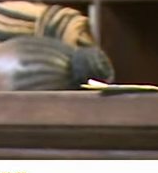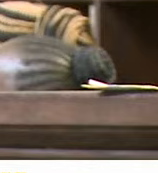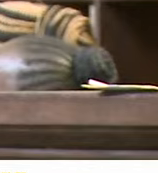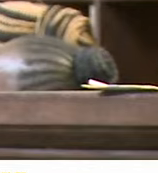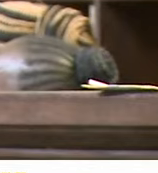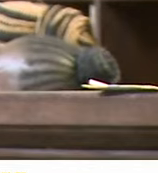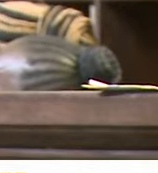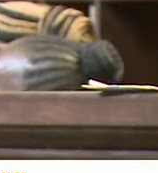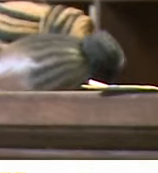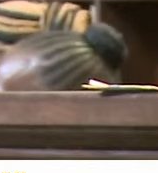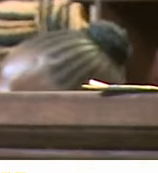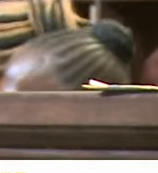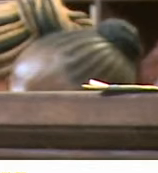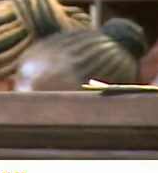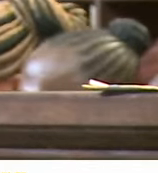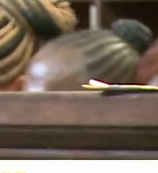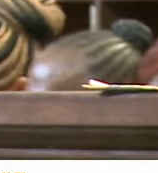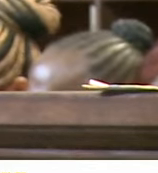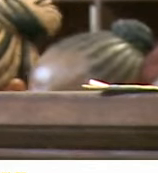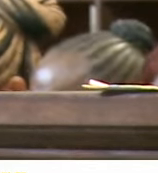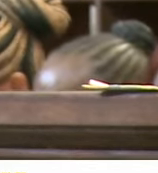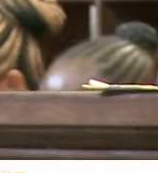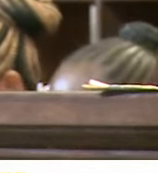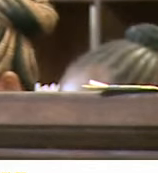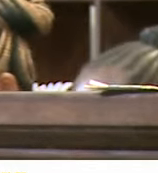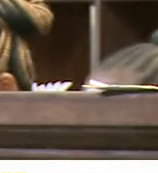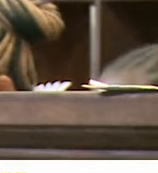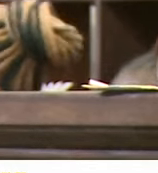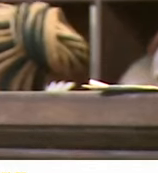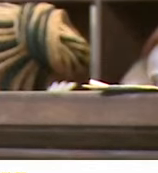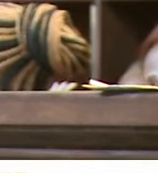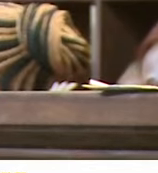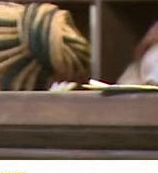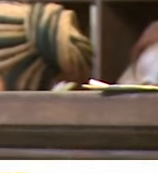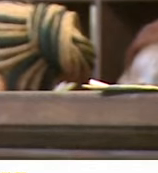at the eve of Easter, which is yesterday.